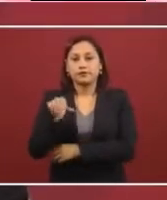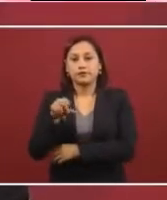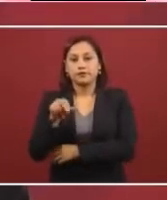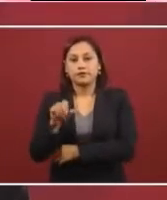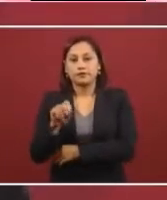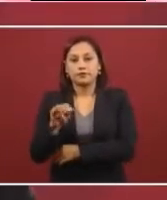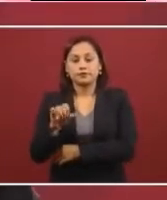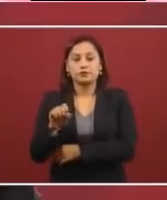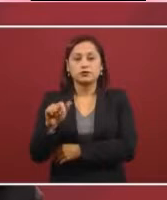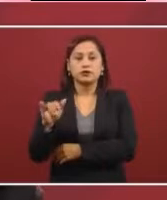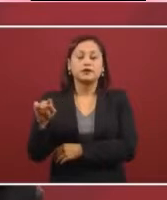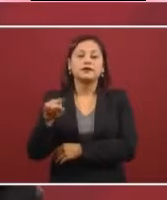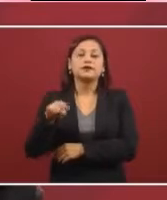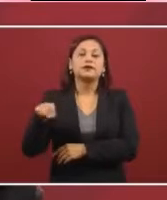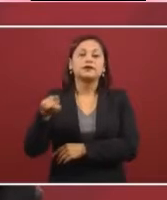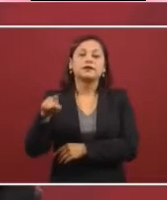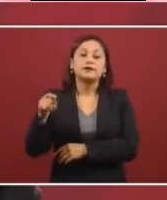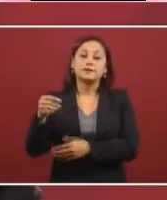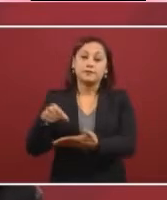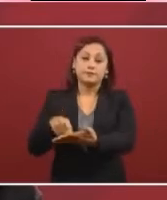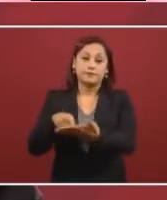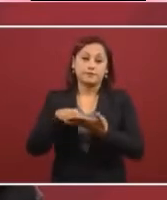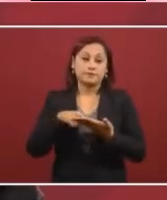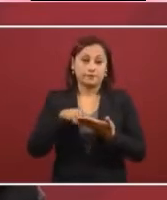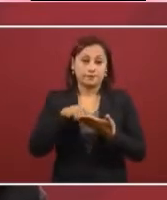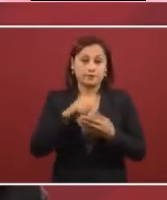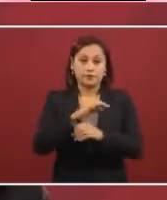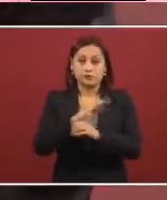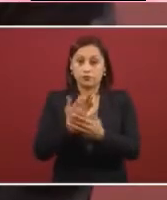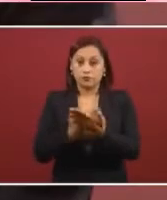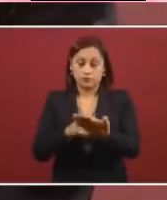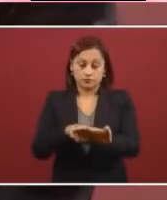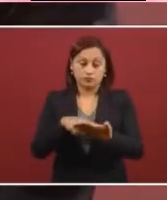Jesús Yade has informed me